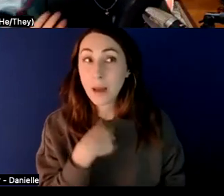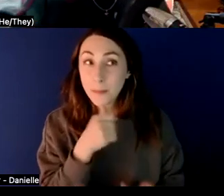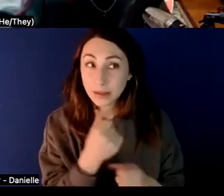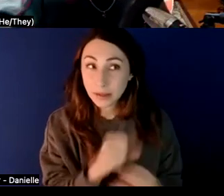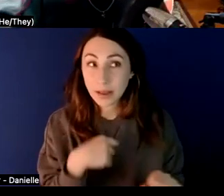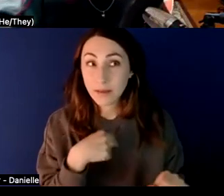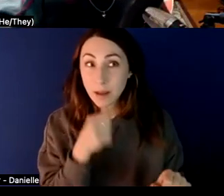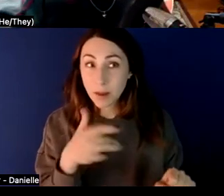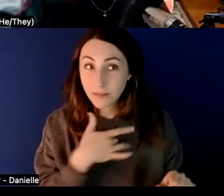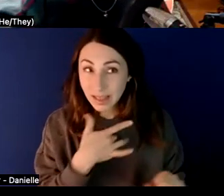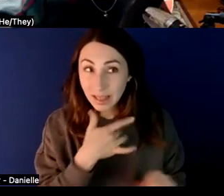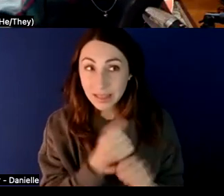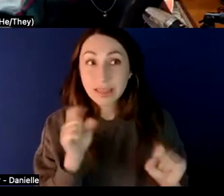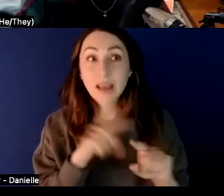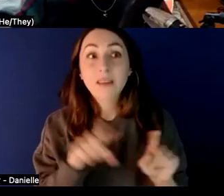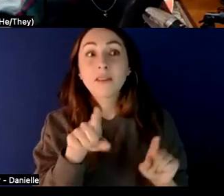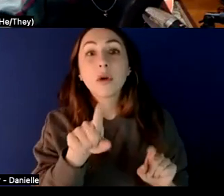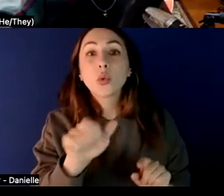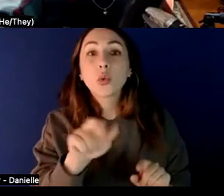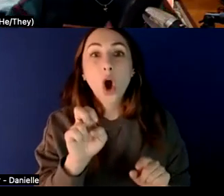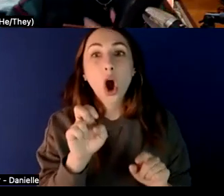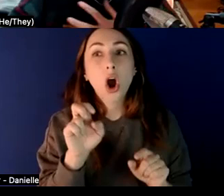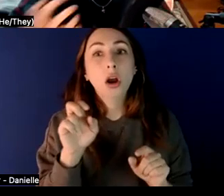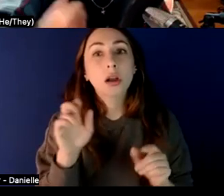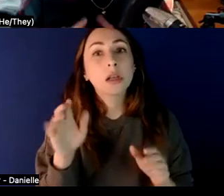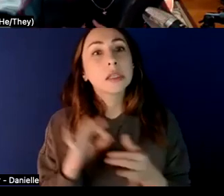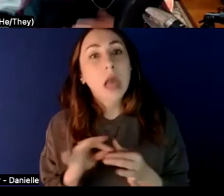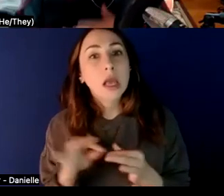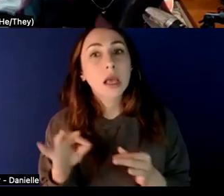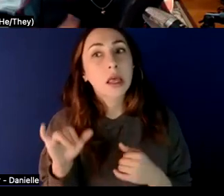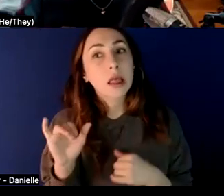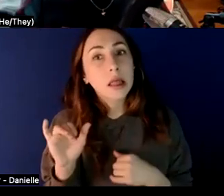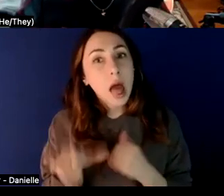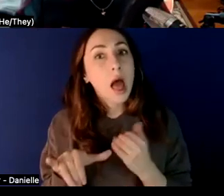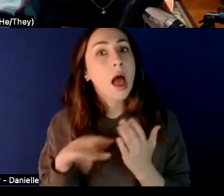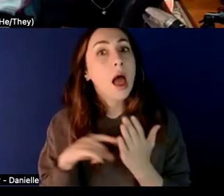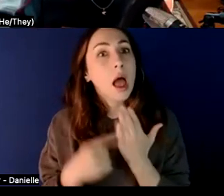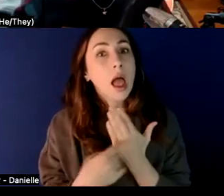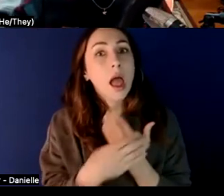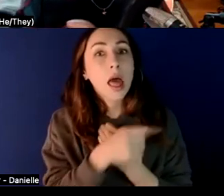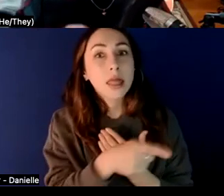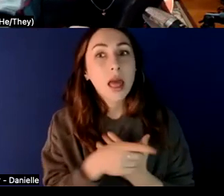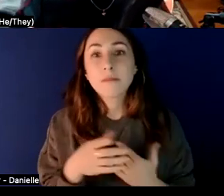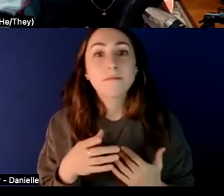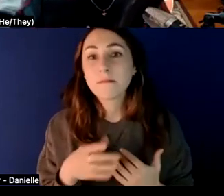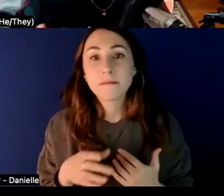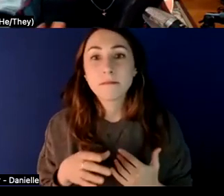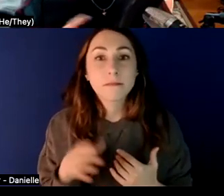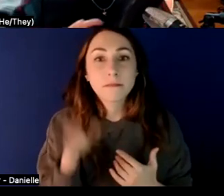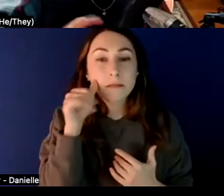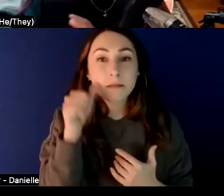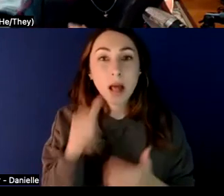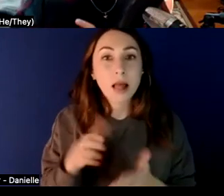you're naming that in other language and they're taking that away from you, denying that, or shifting that